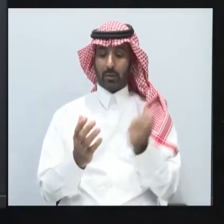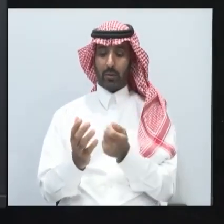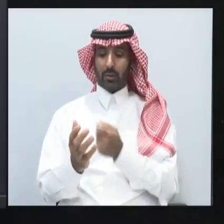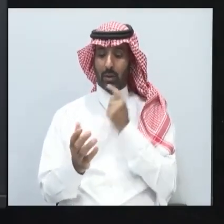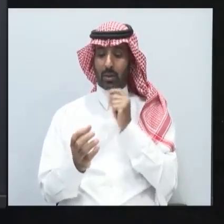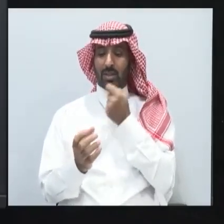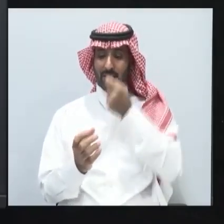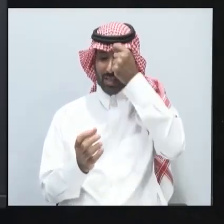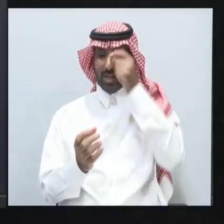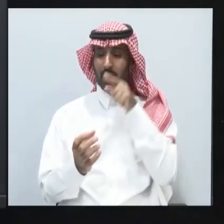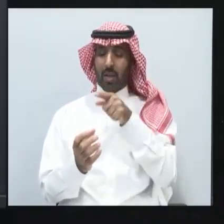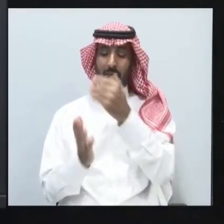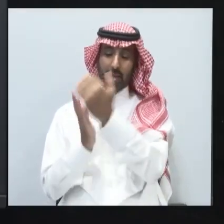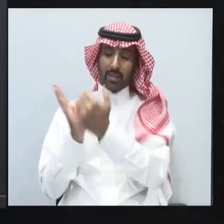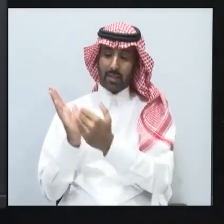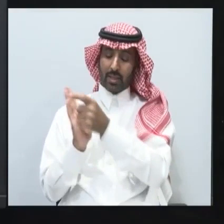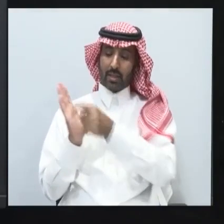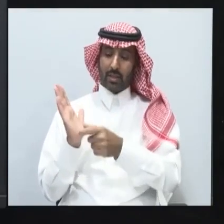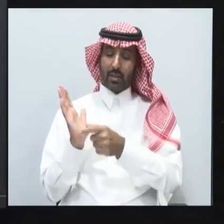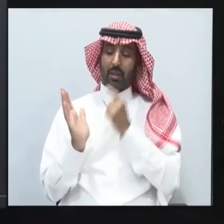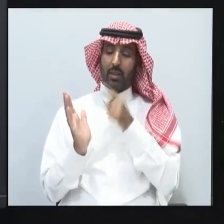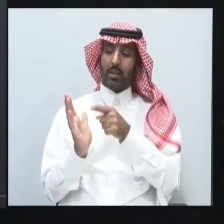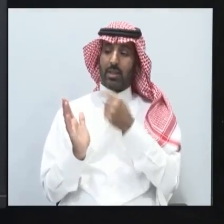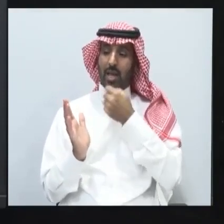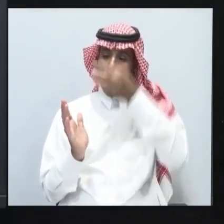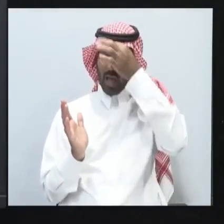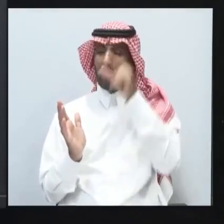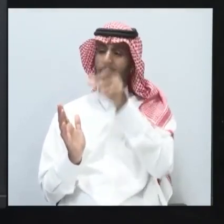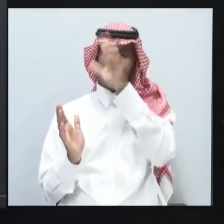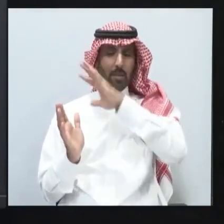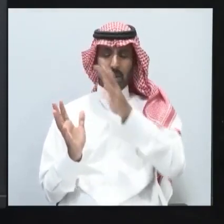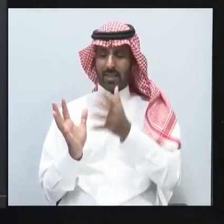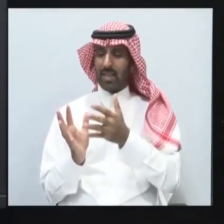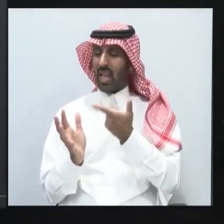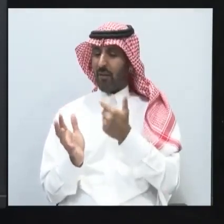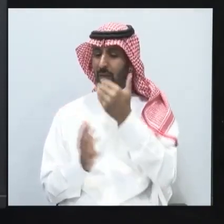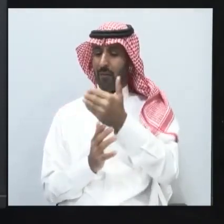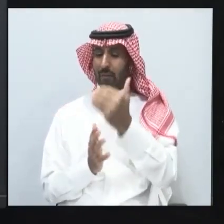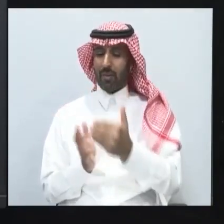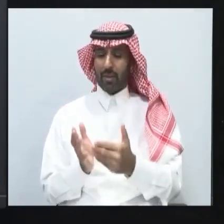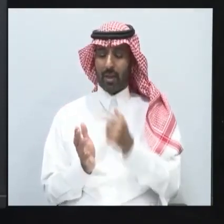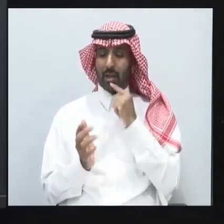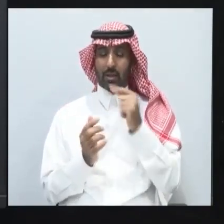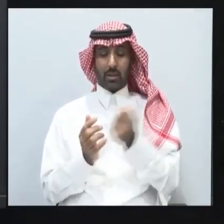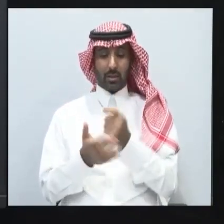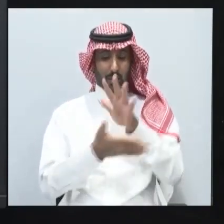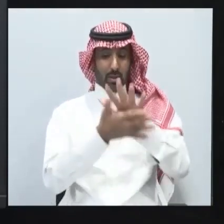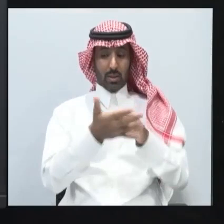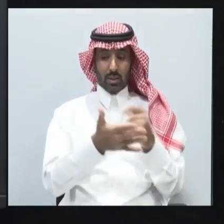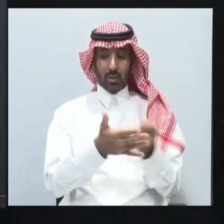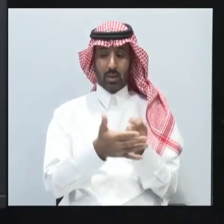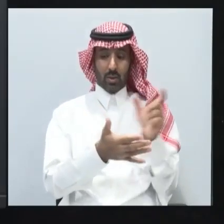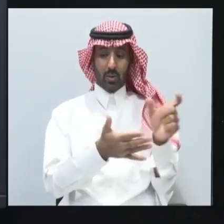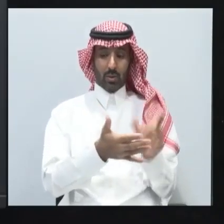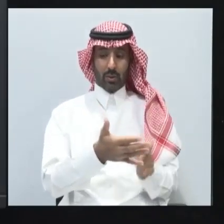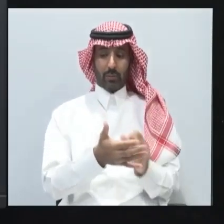a descriptive essay. We are going to describe this person within our essay, using, of course, the table, and to write or